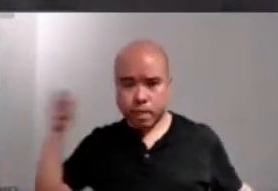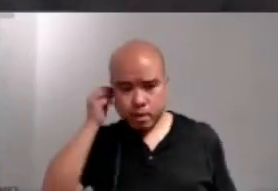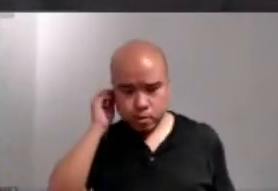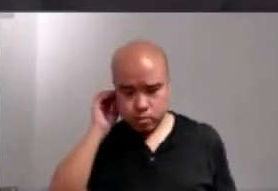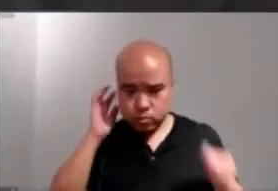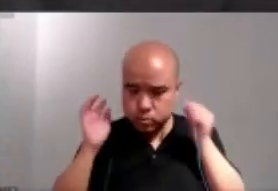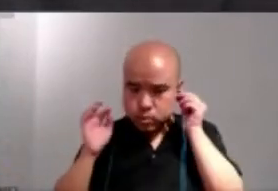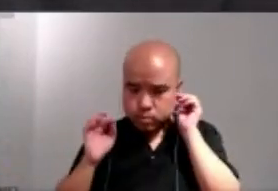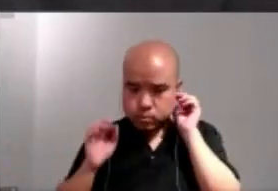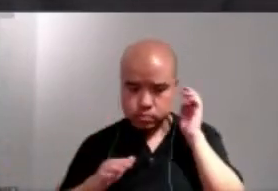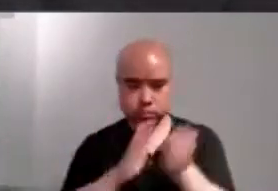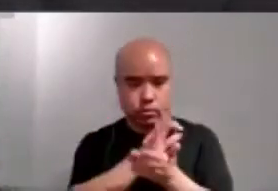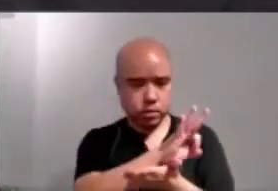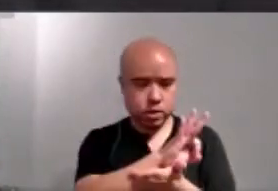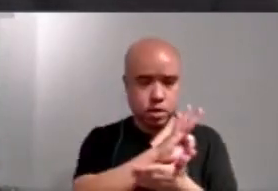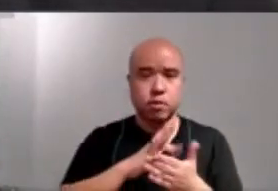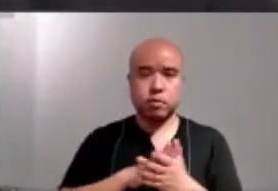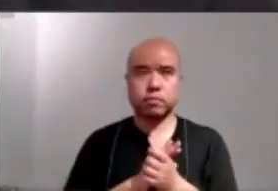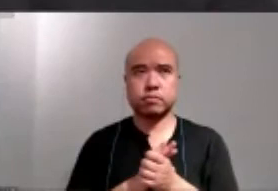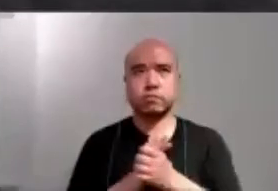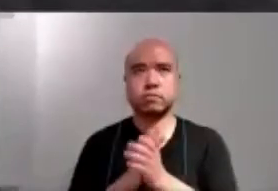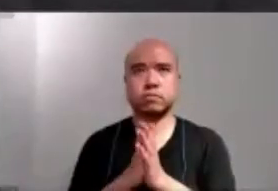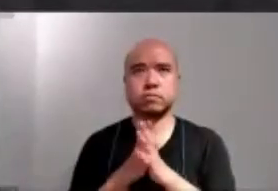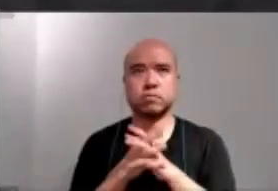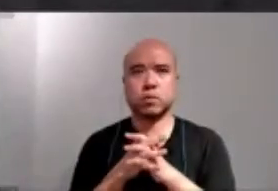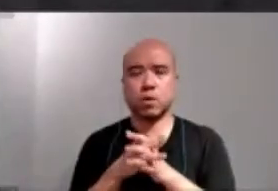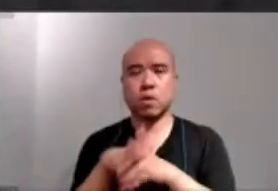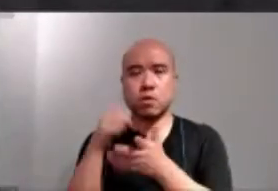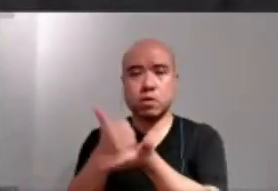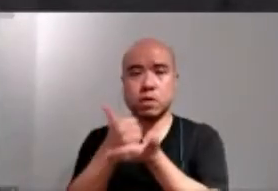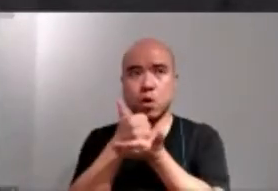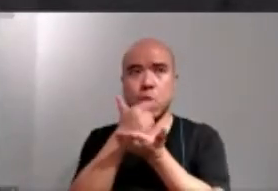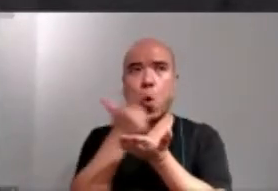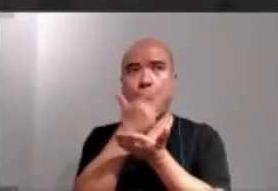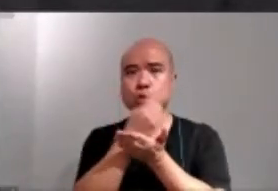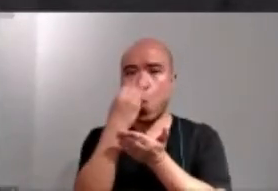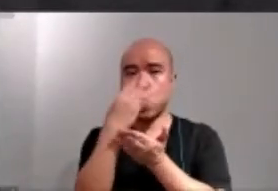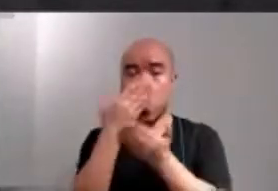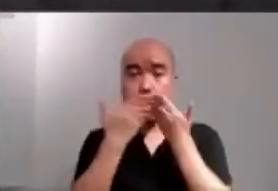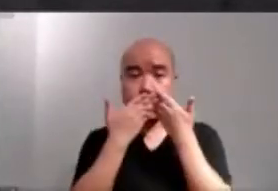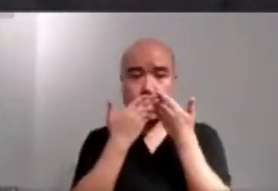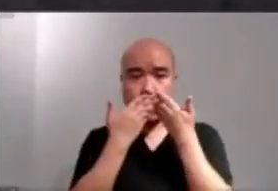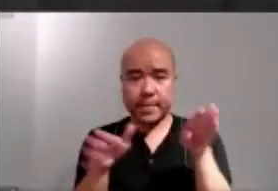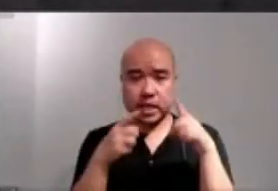many graduate students from Hong Kong to Seoul City, and then